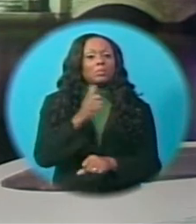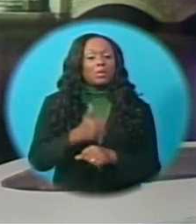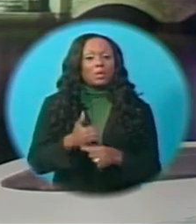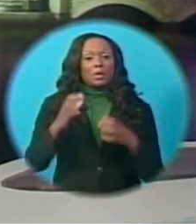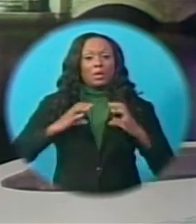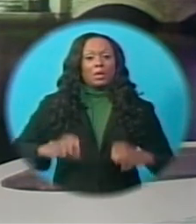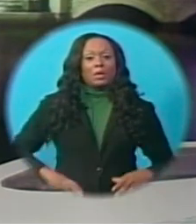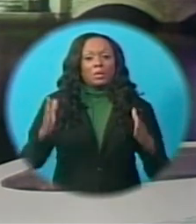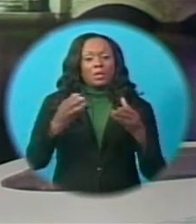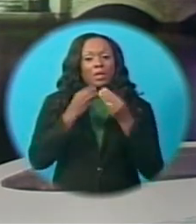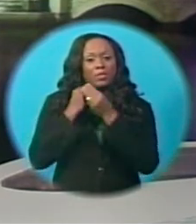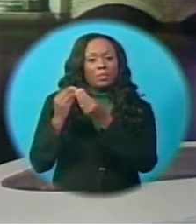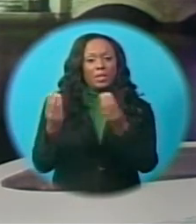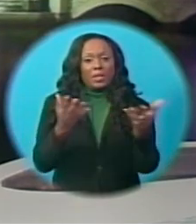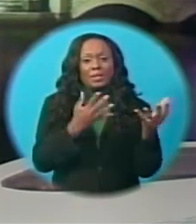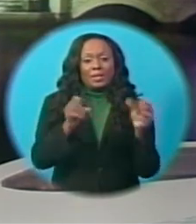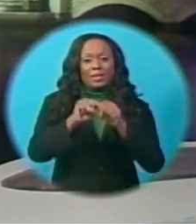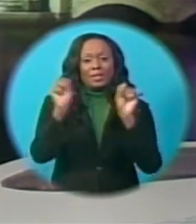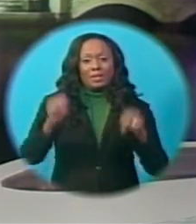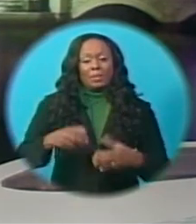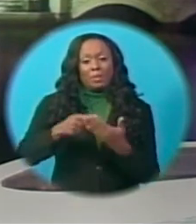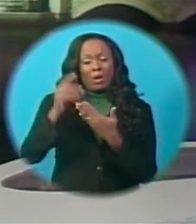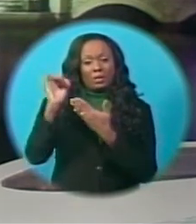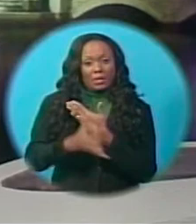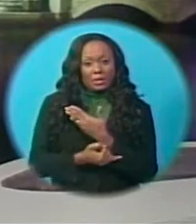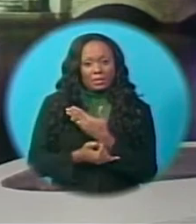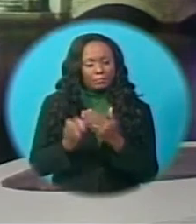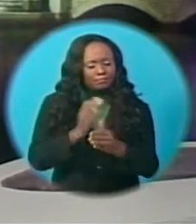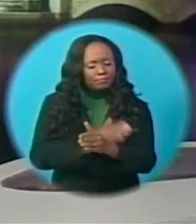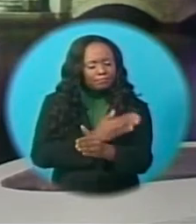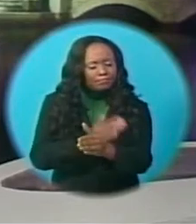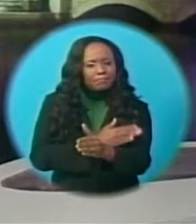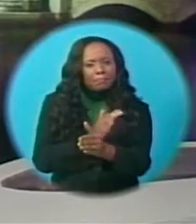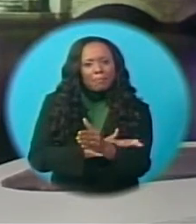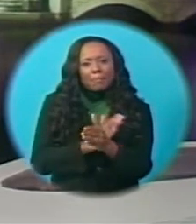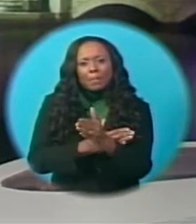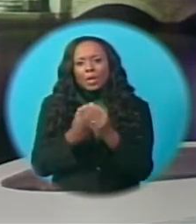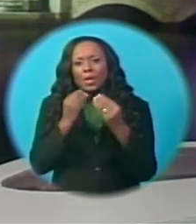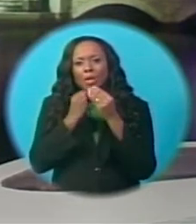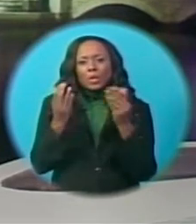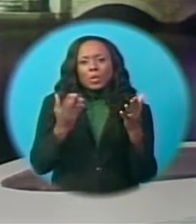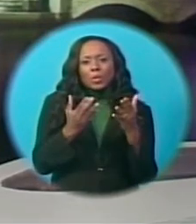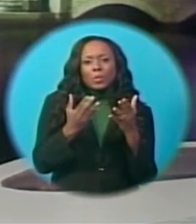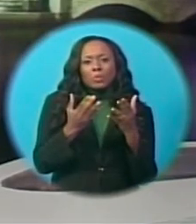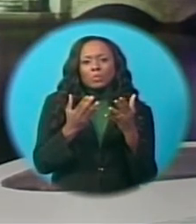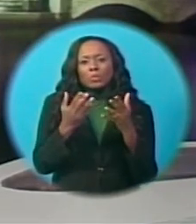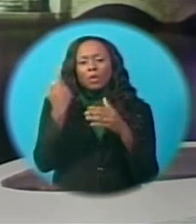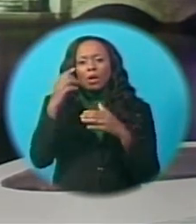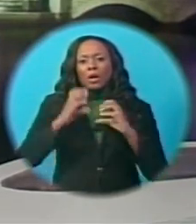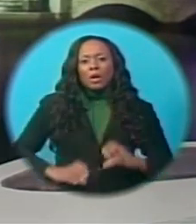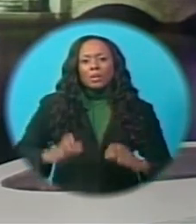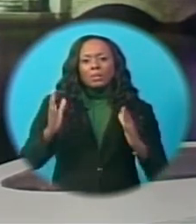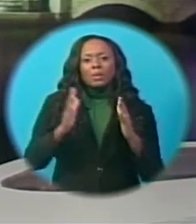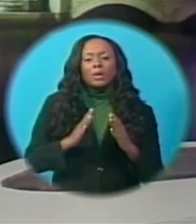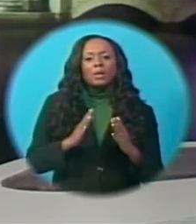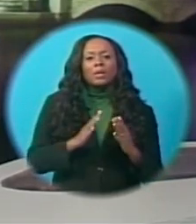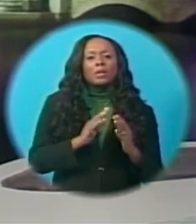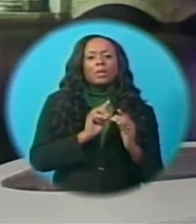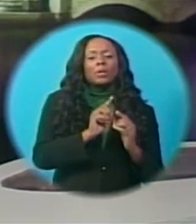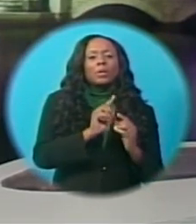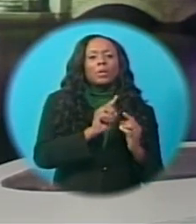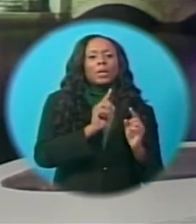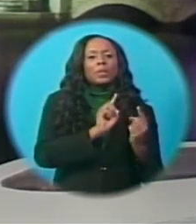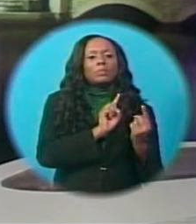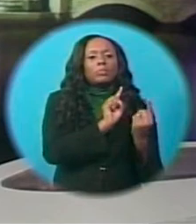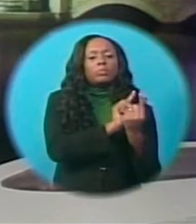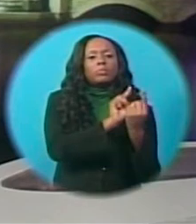Customer Information System project. While updating the current customer database, the BWA has been conducting door-to-door surveys, and